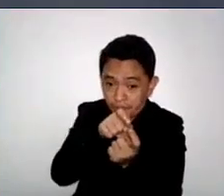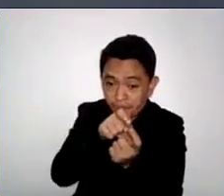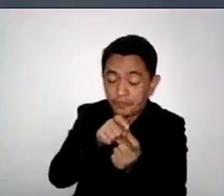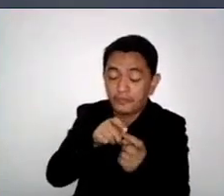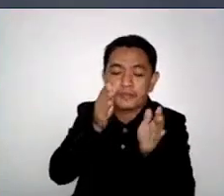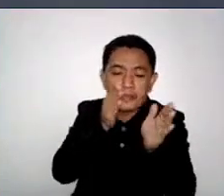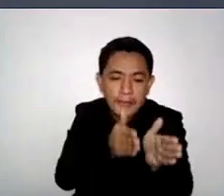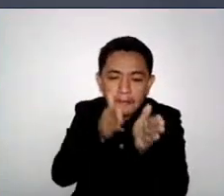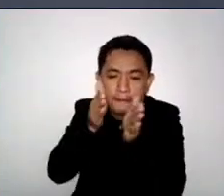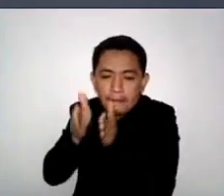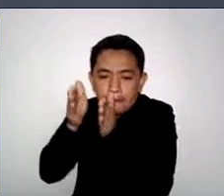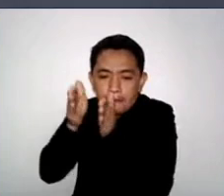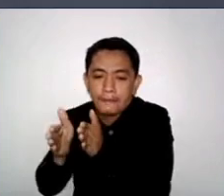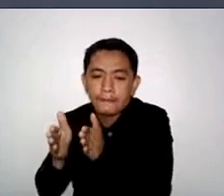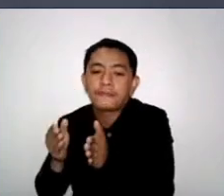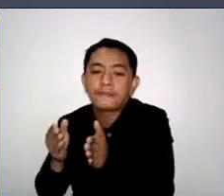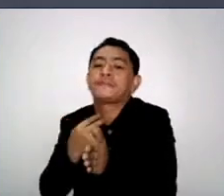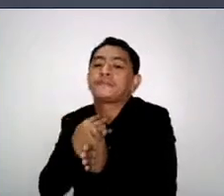and expression in reading.